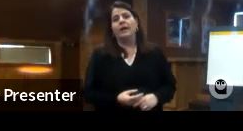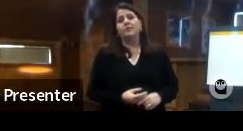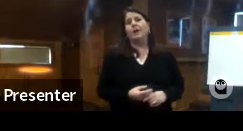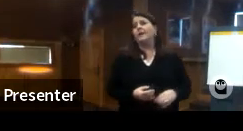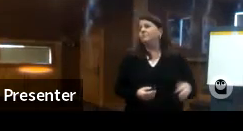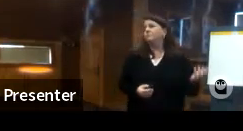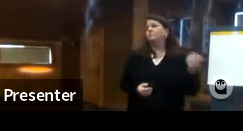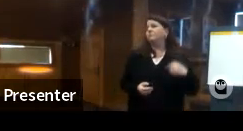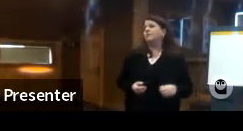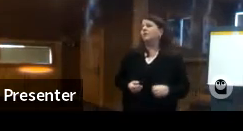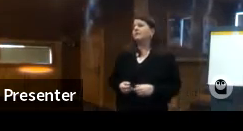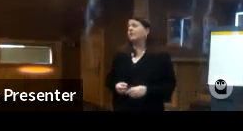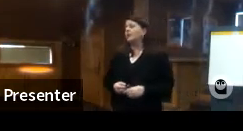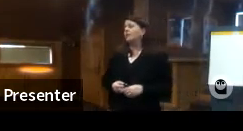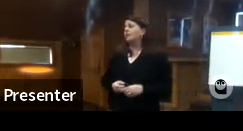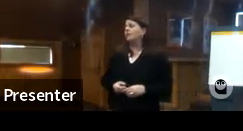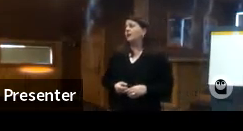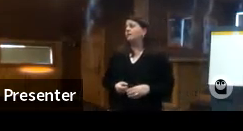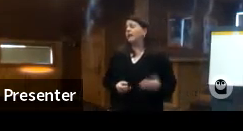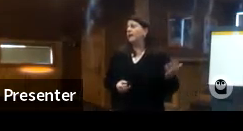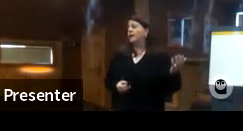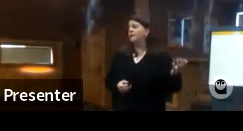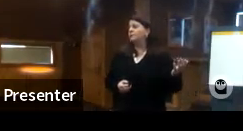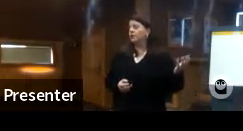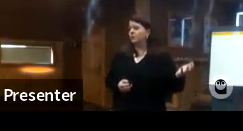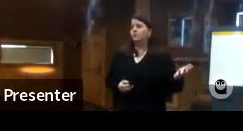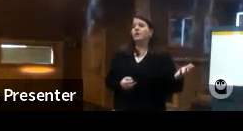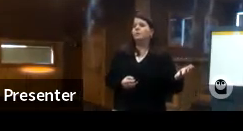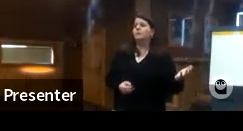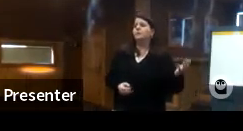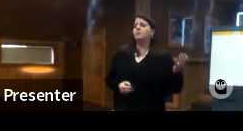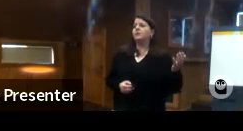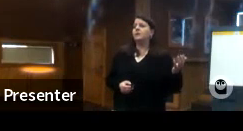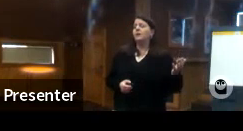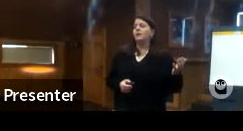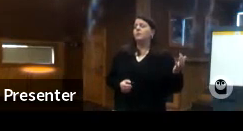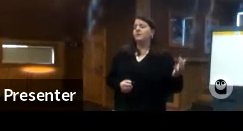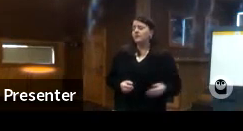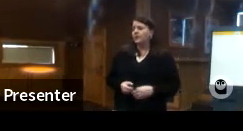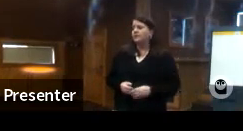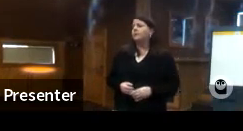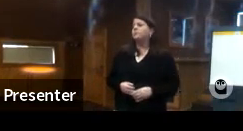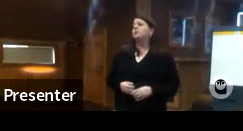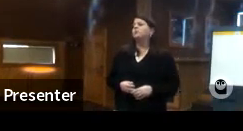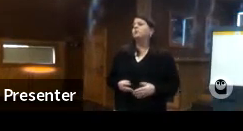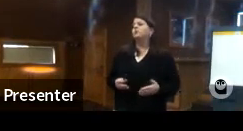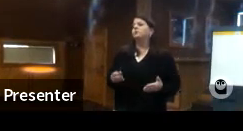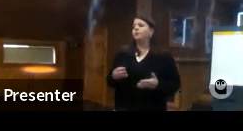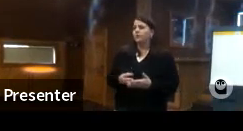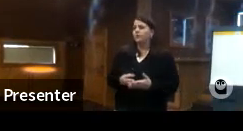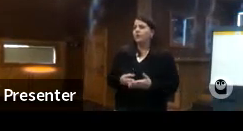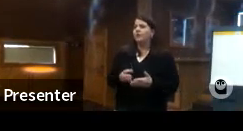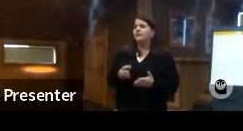budget for it. And so I started asking around and calling around, and I found a local therapist who was an LCSW,